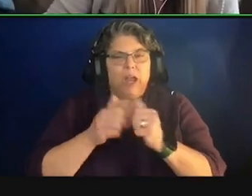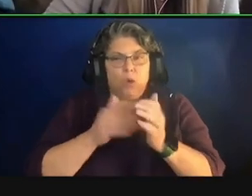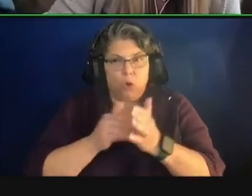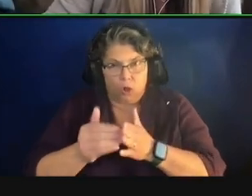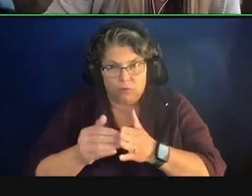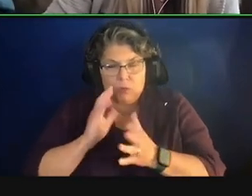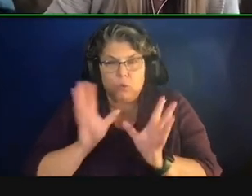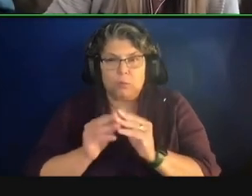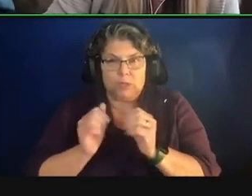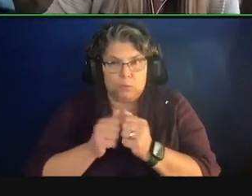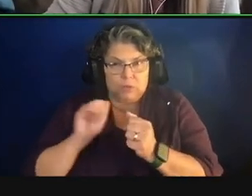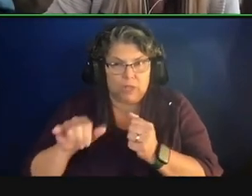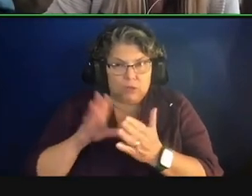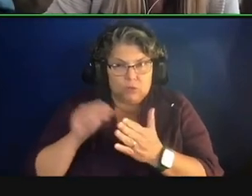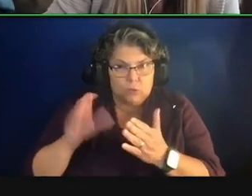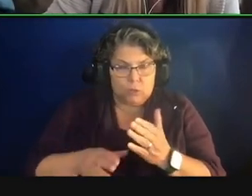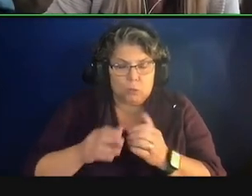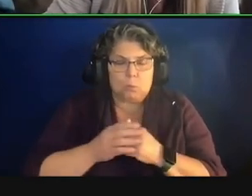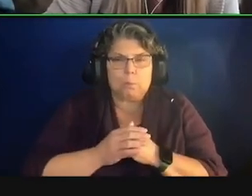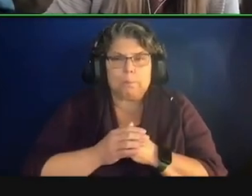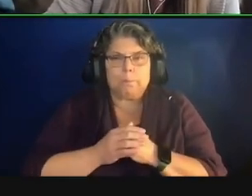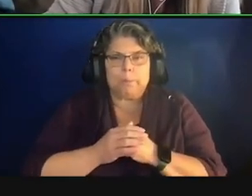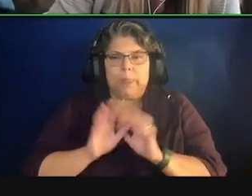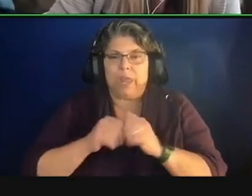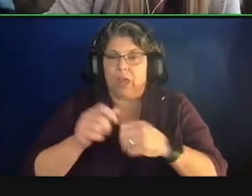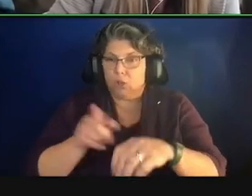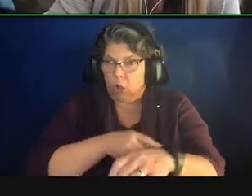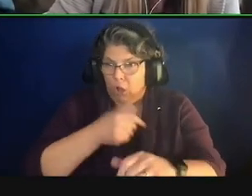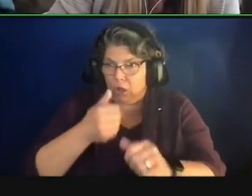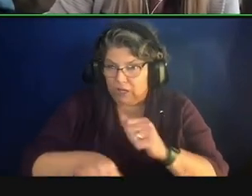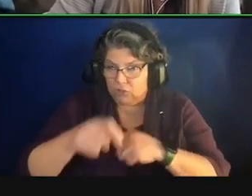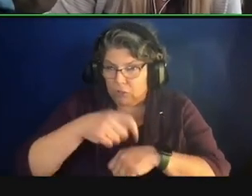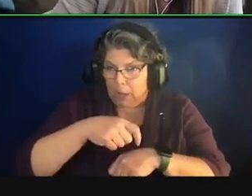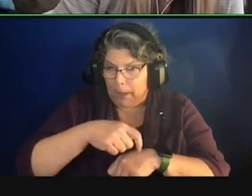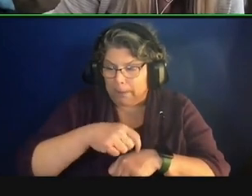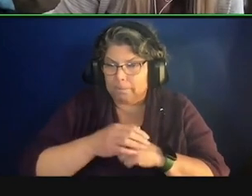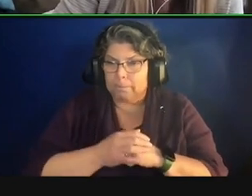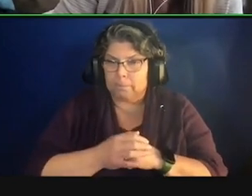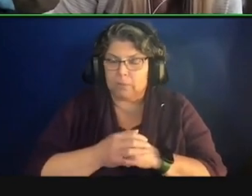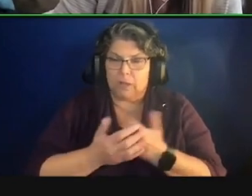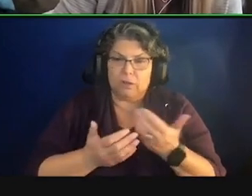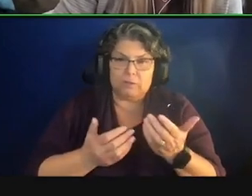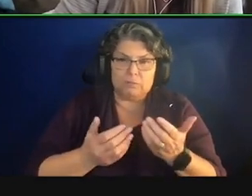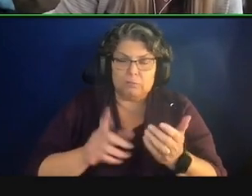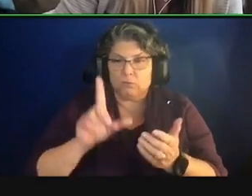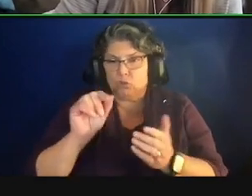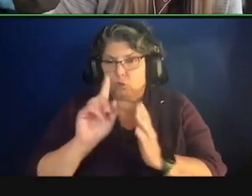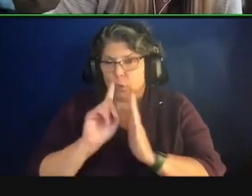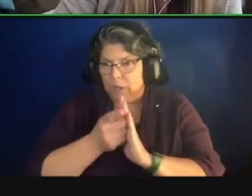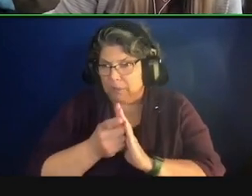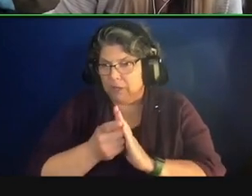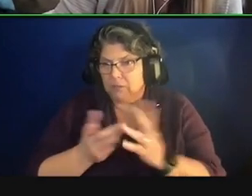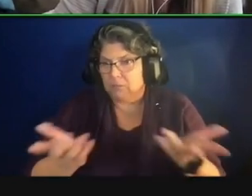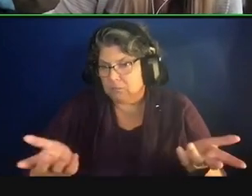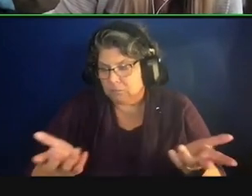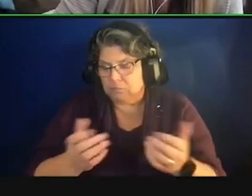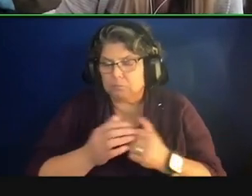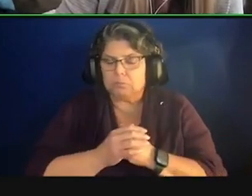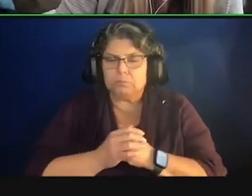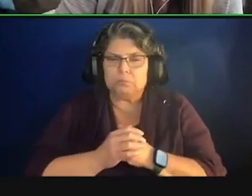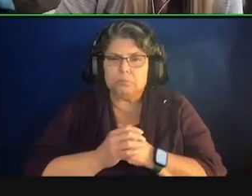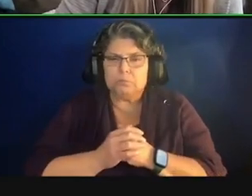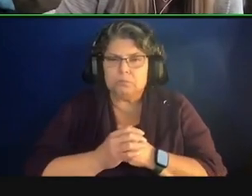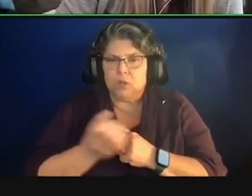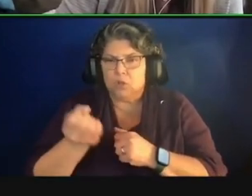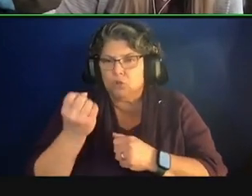service, the duration of each time that teacher visits. So it's going to be a 20-minute visit,